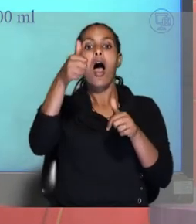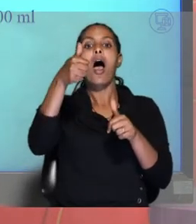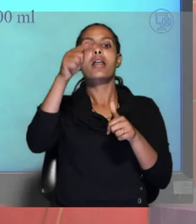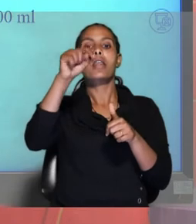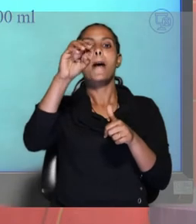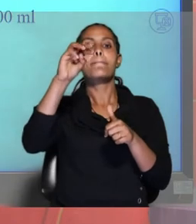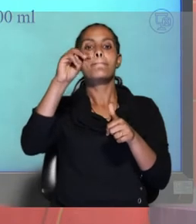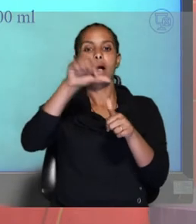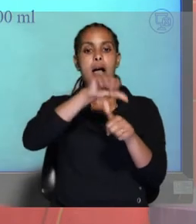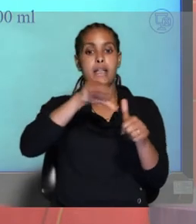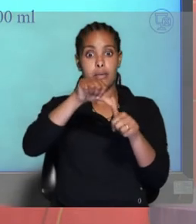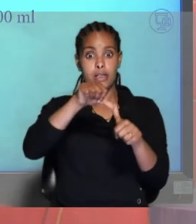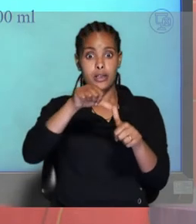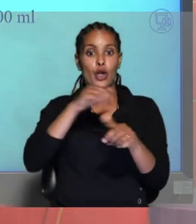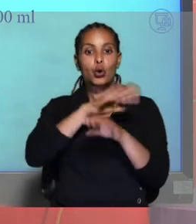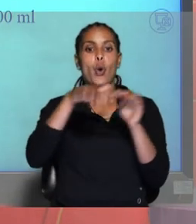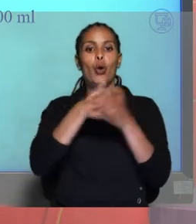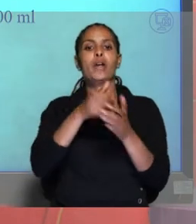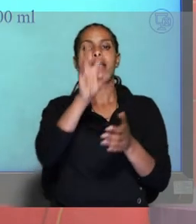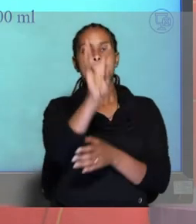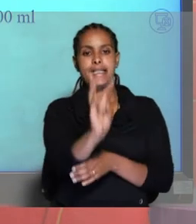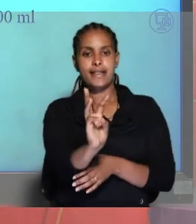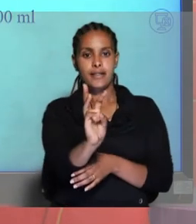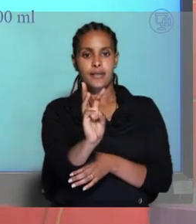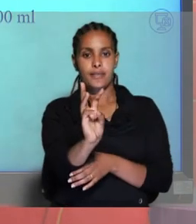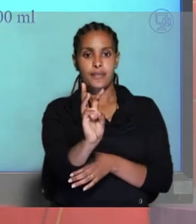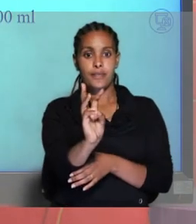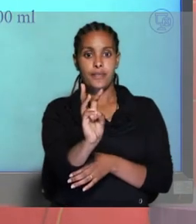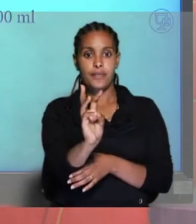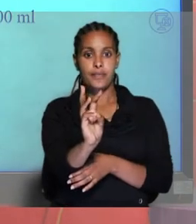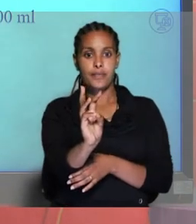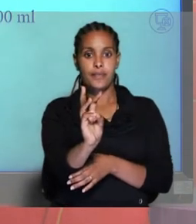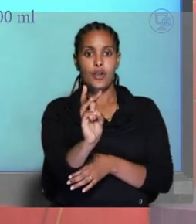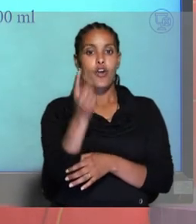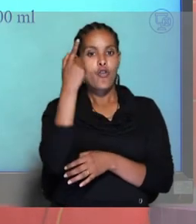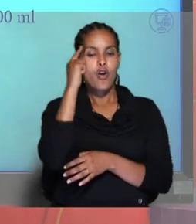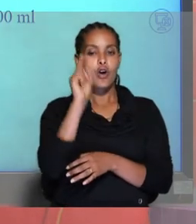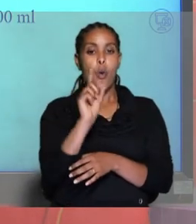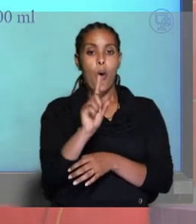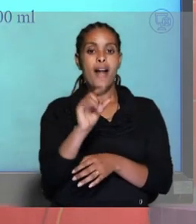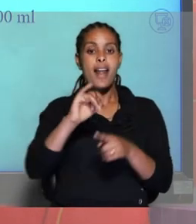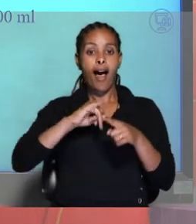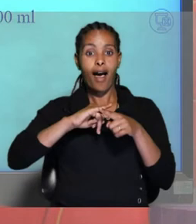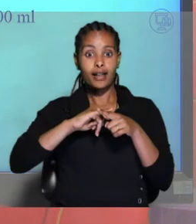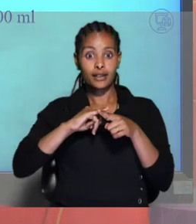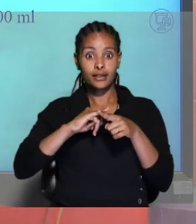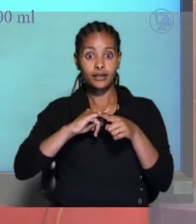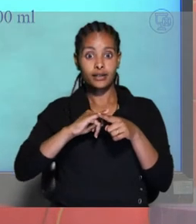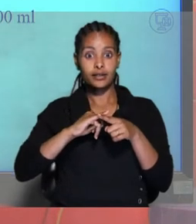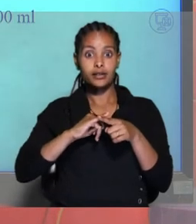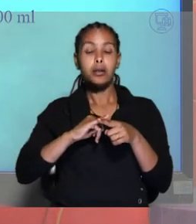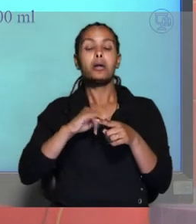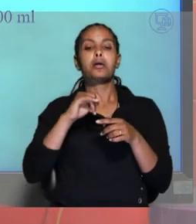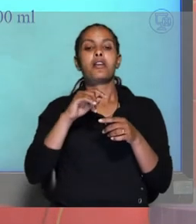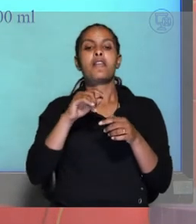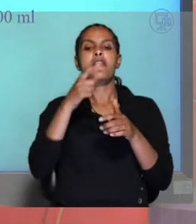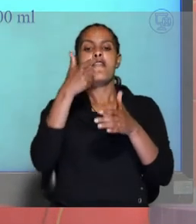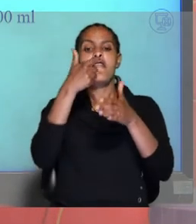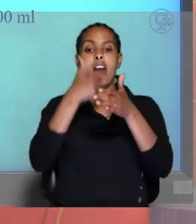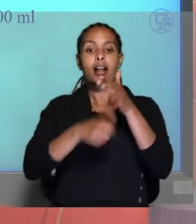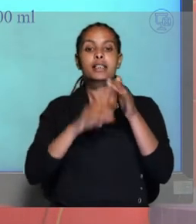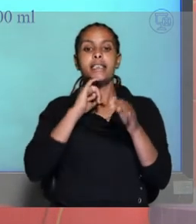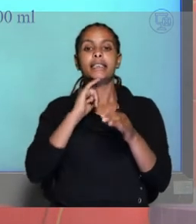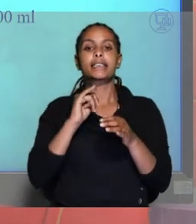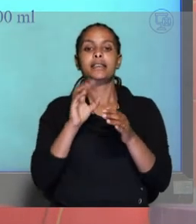Therefore, total positive valence is 6. 6. For one iron, the valence is